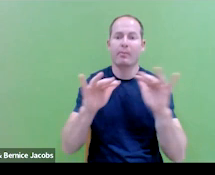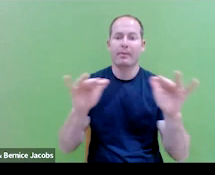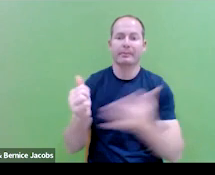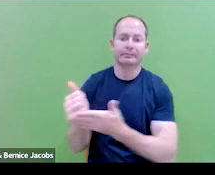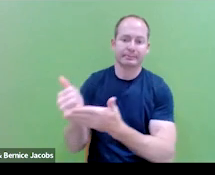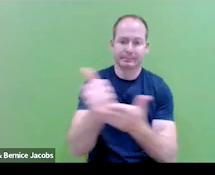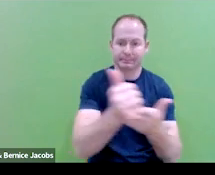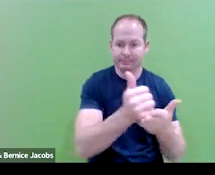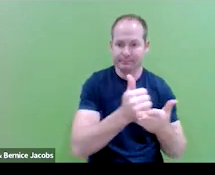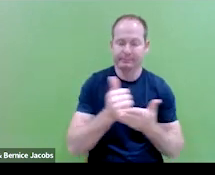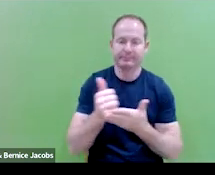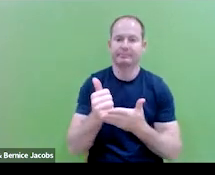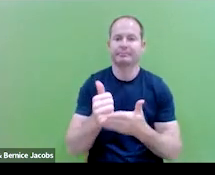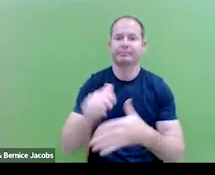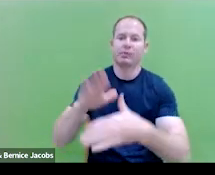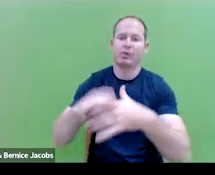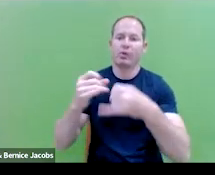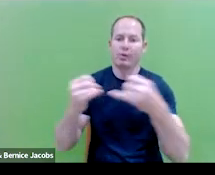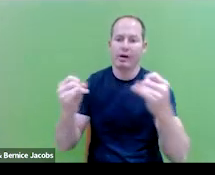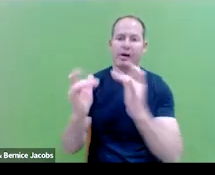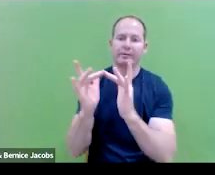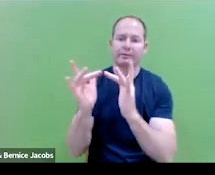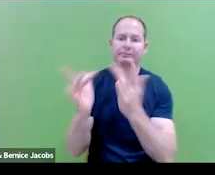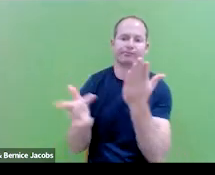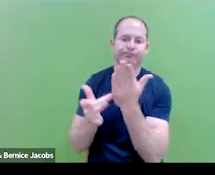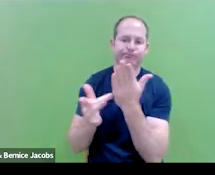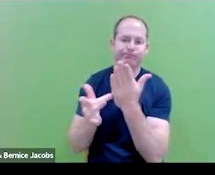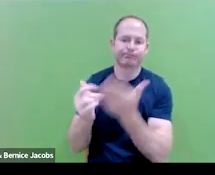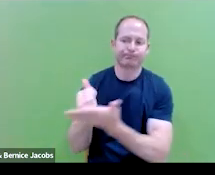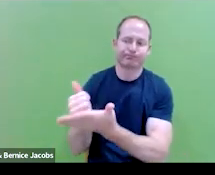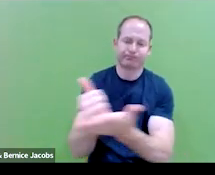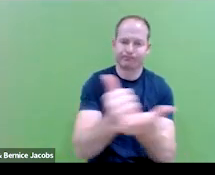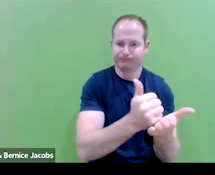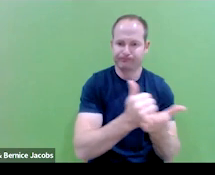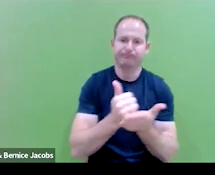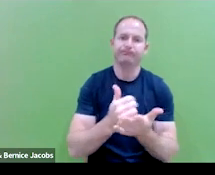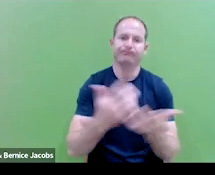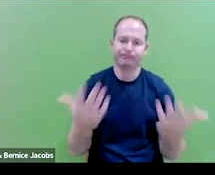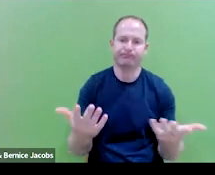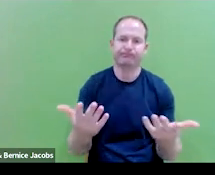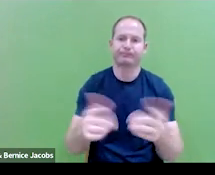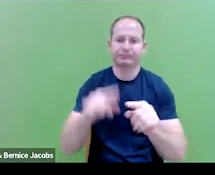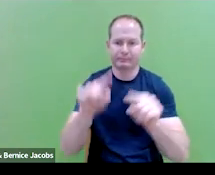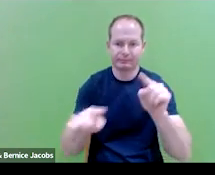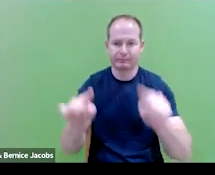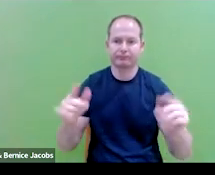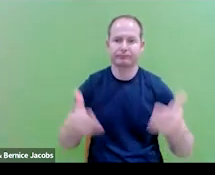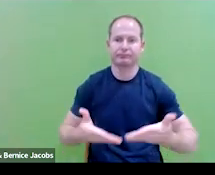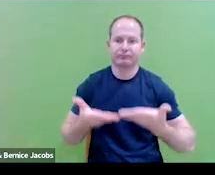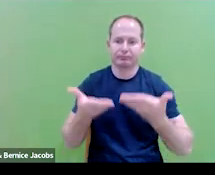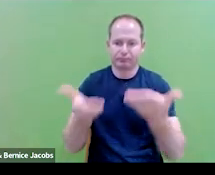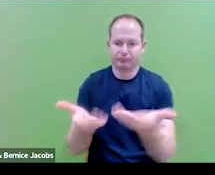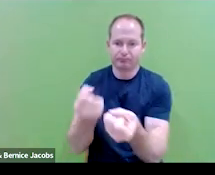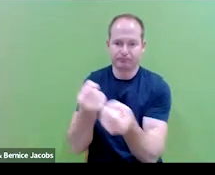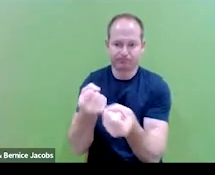using online technologies, assistive platforms and services for an extended